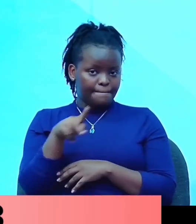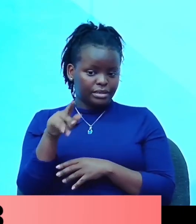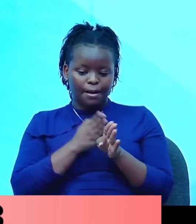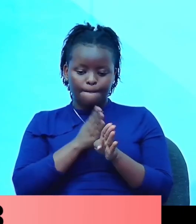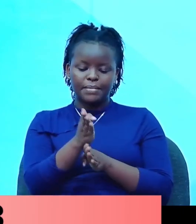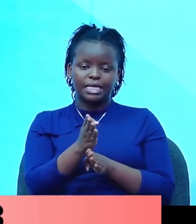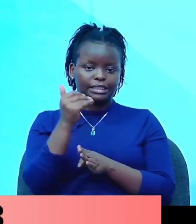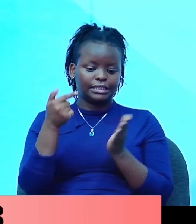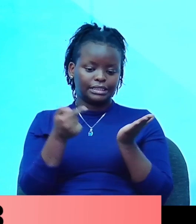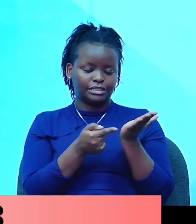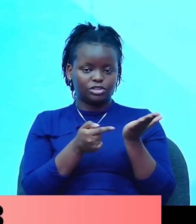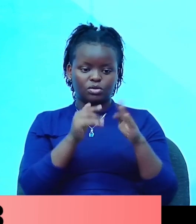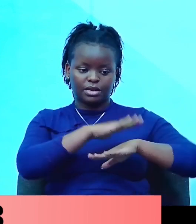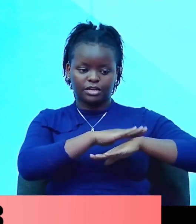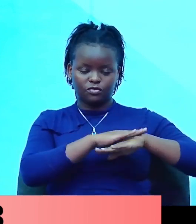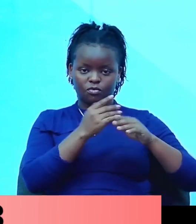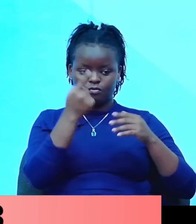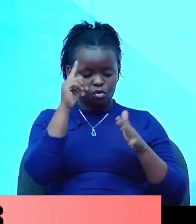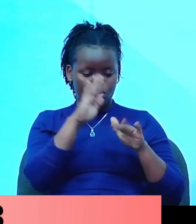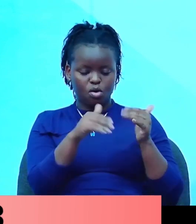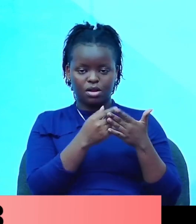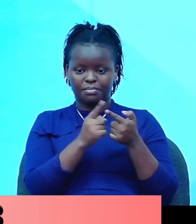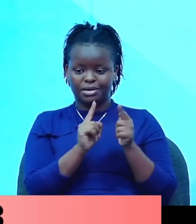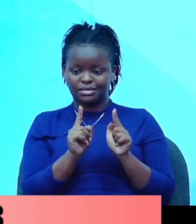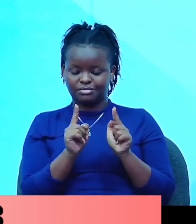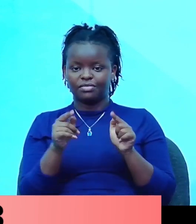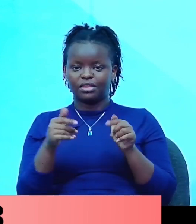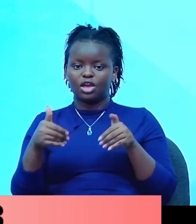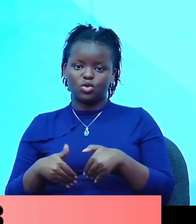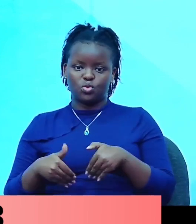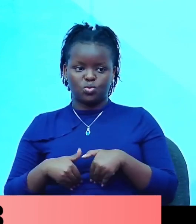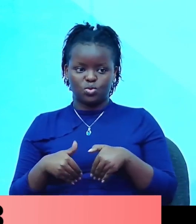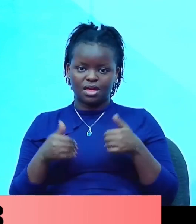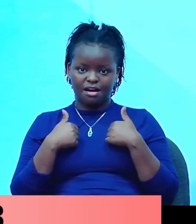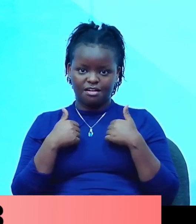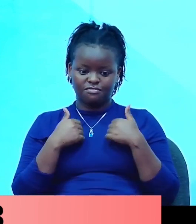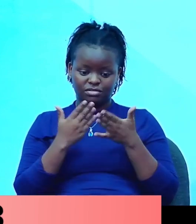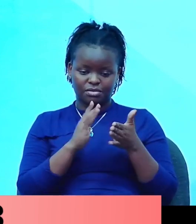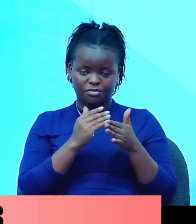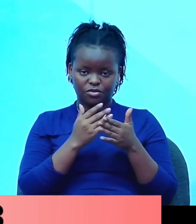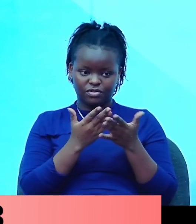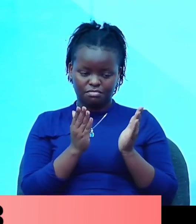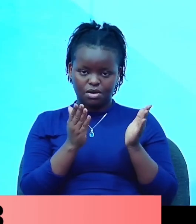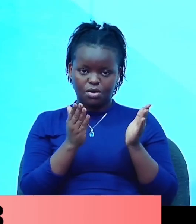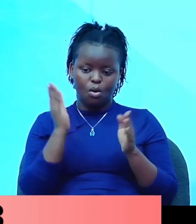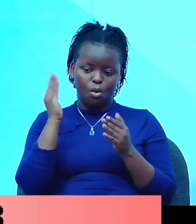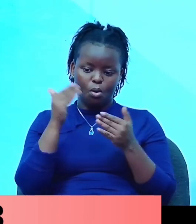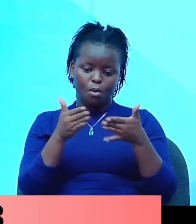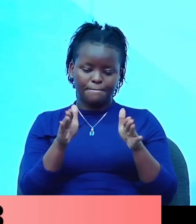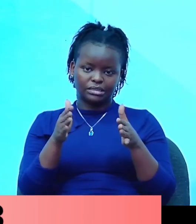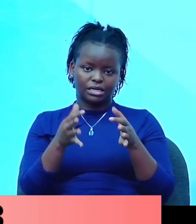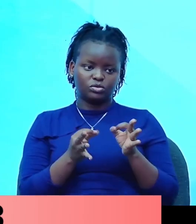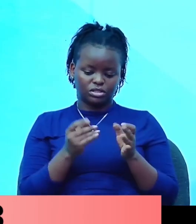for everyone, but largely targeting the young guys. All right. A number of them have been able to open accounts directly from the